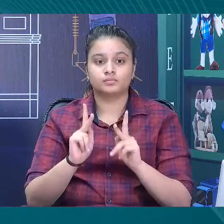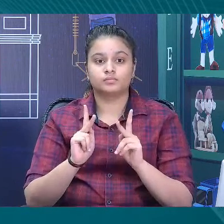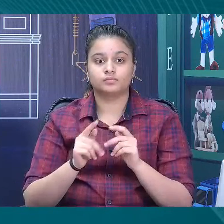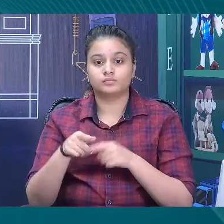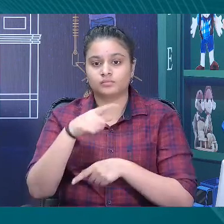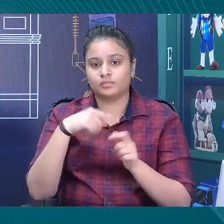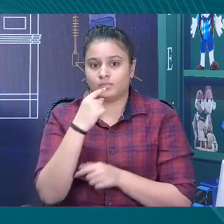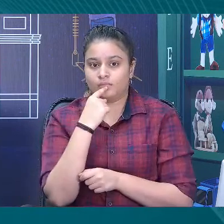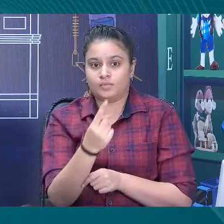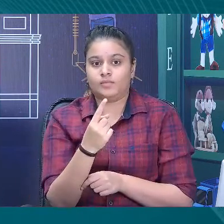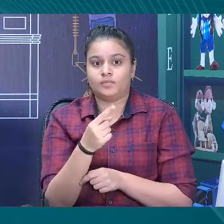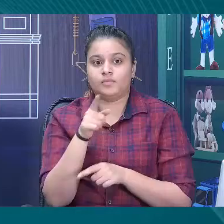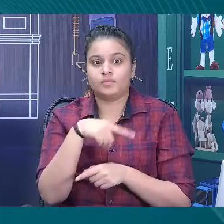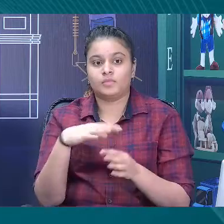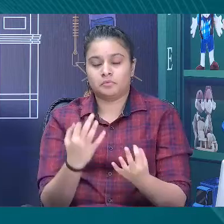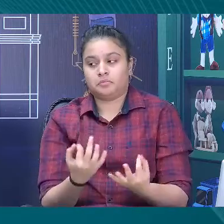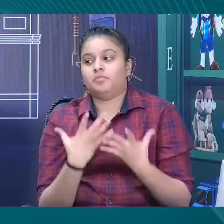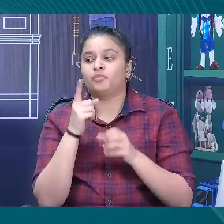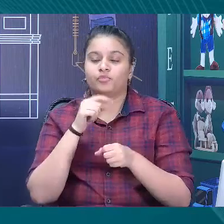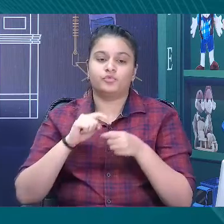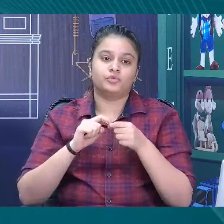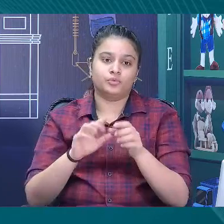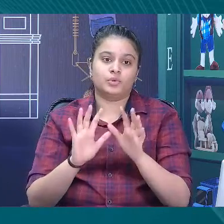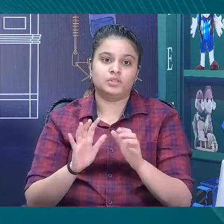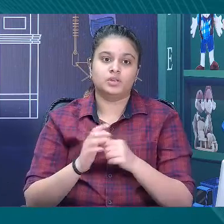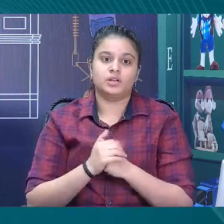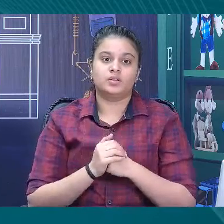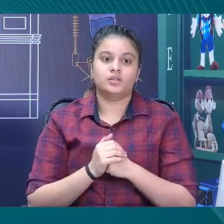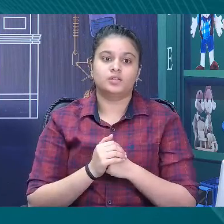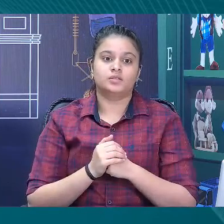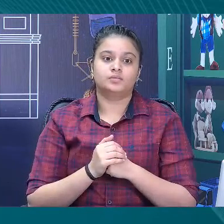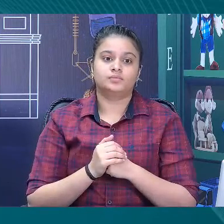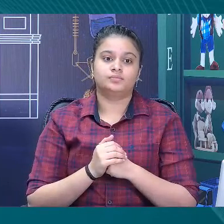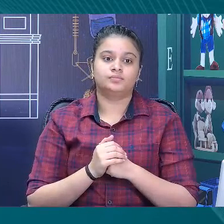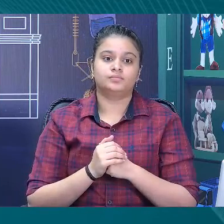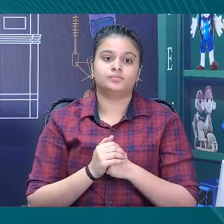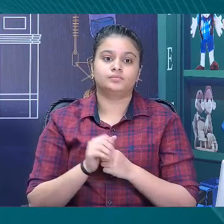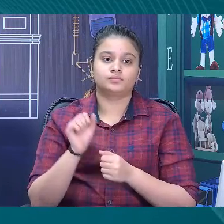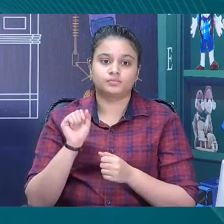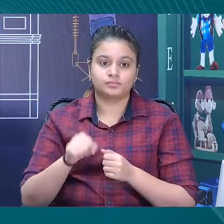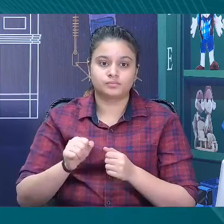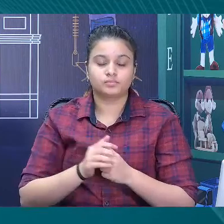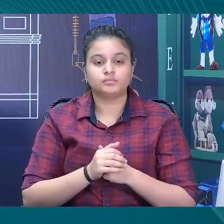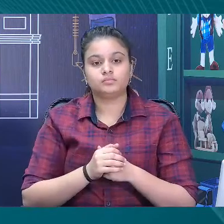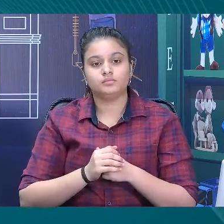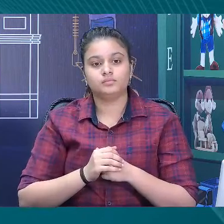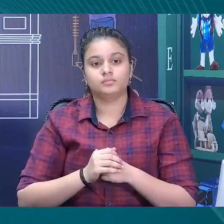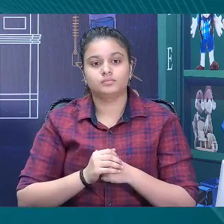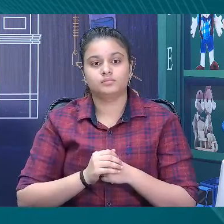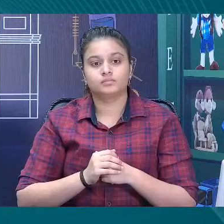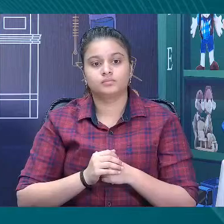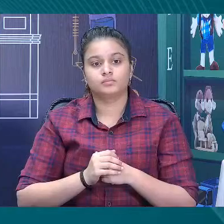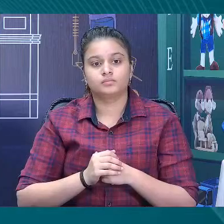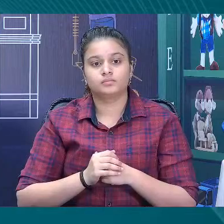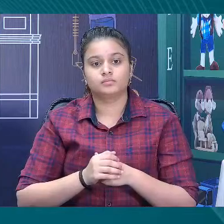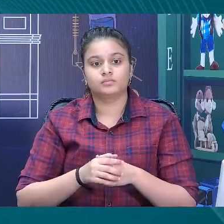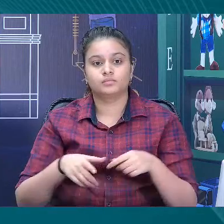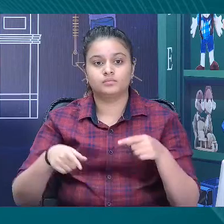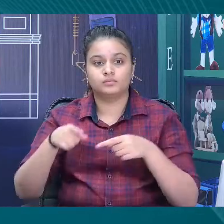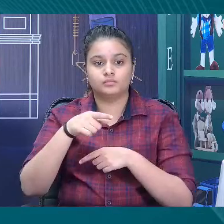you said, this is a beautiful question and a very pertinent question. Yes. Okay? And so we need